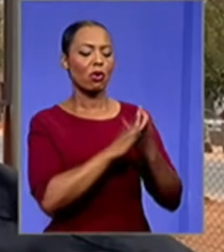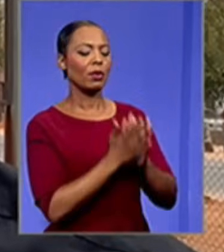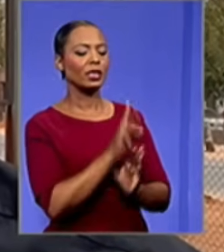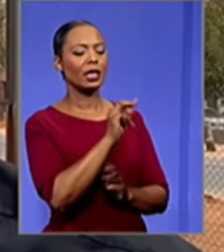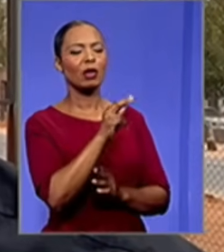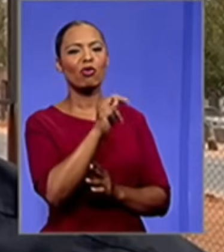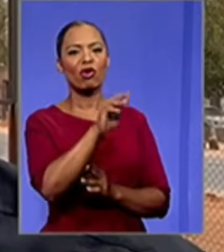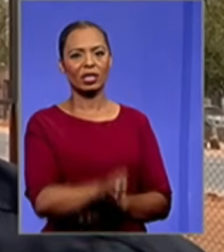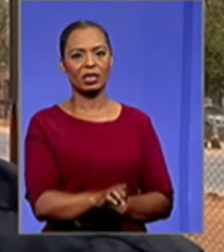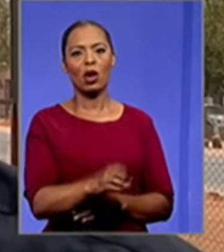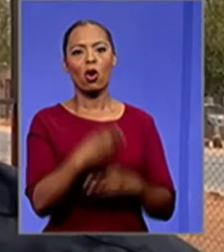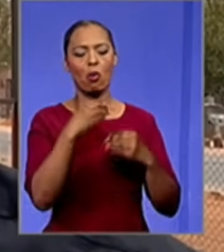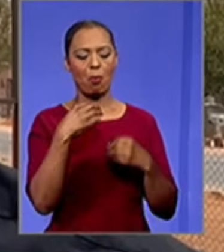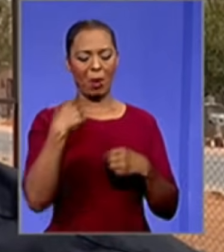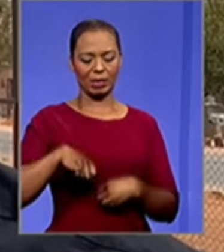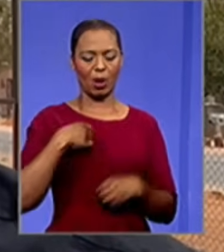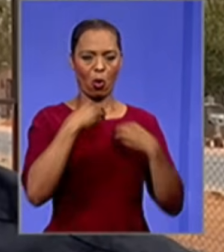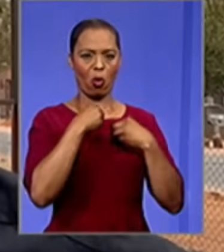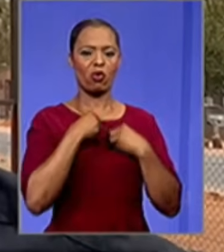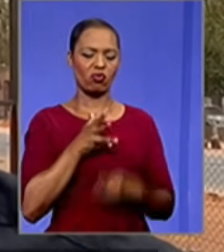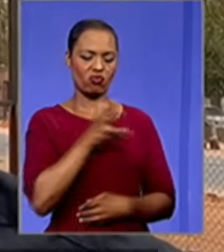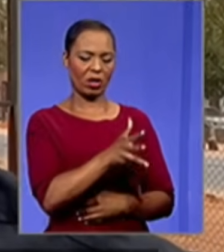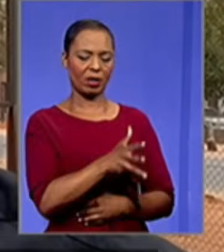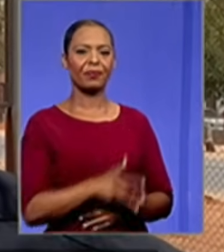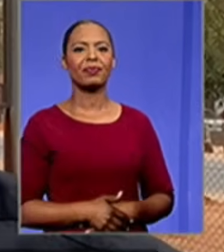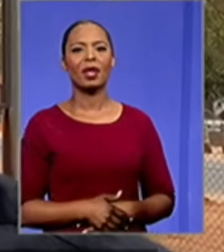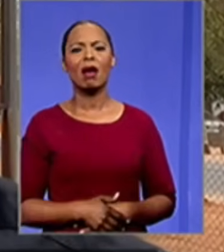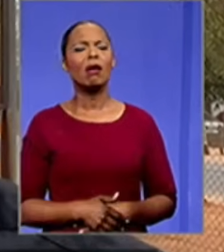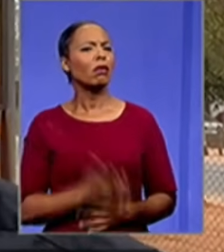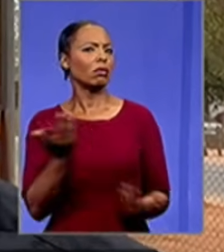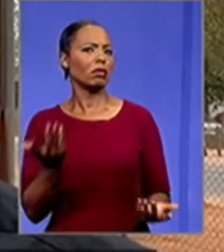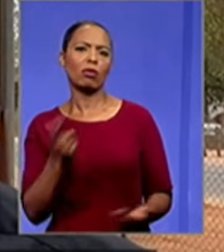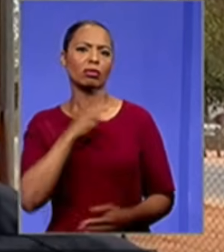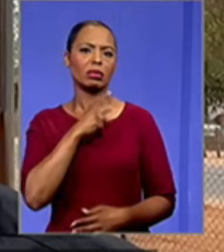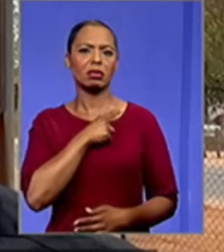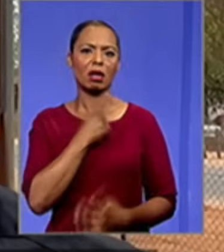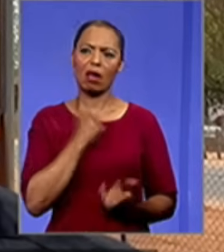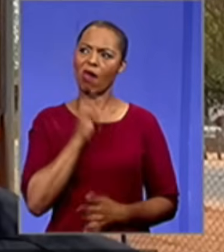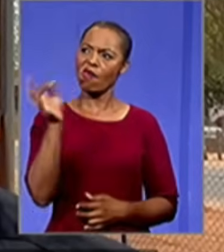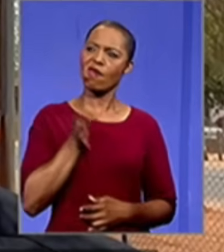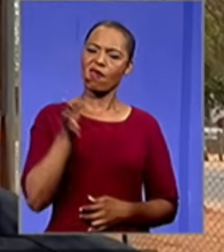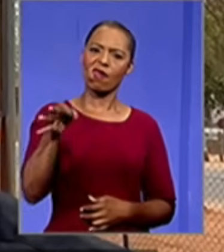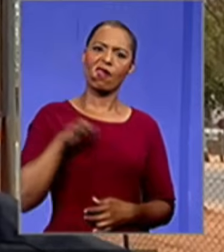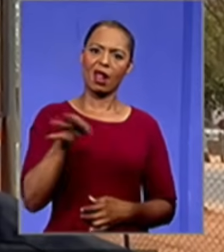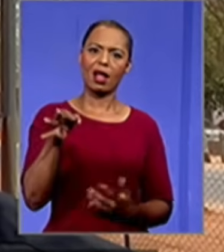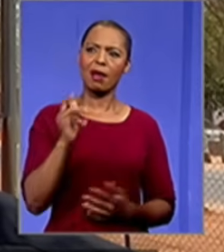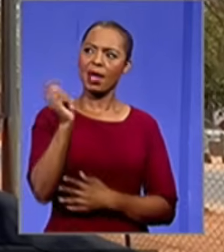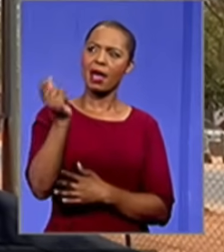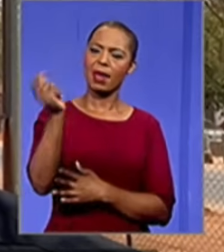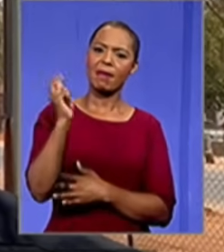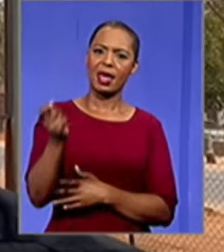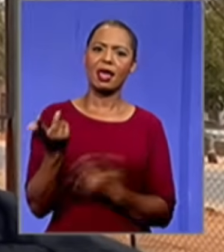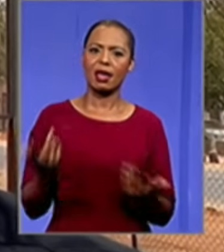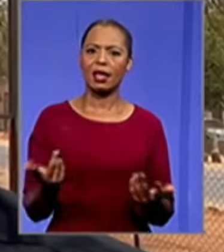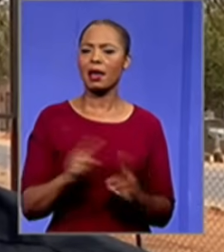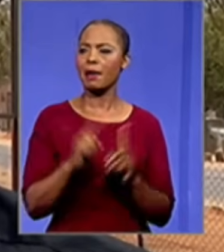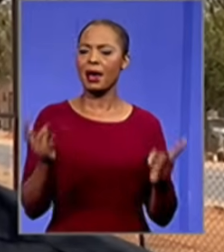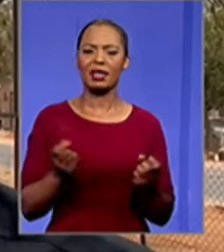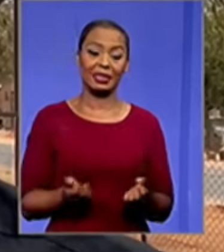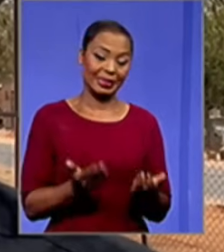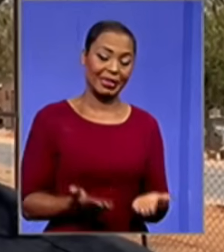own municipality because we feel like the fund tsa rena tsa di-service deliveries di